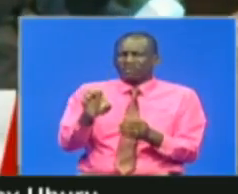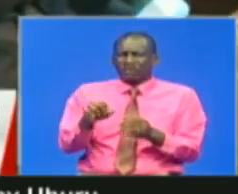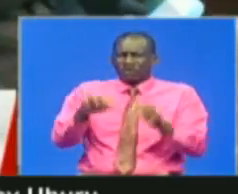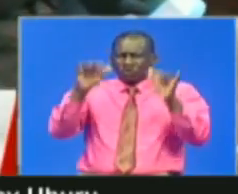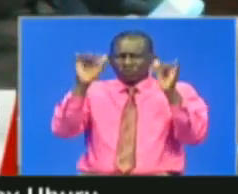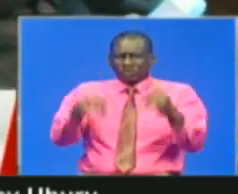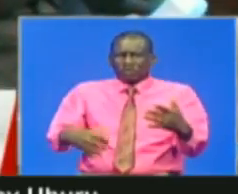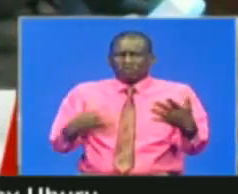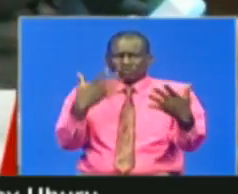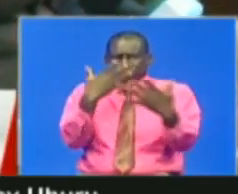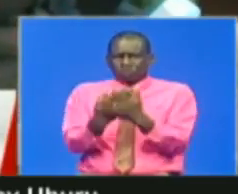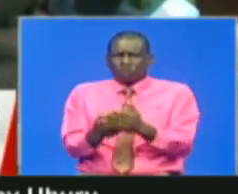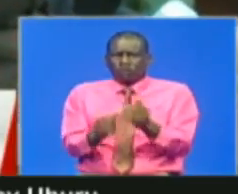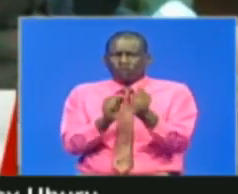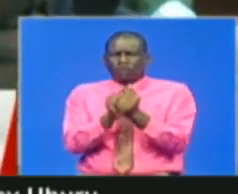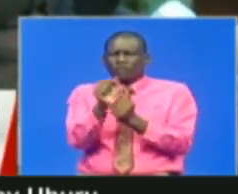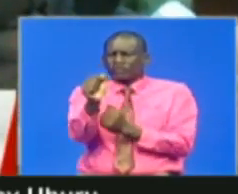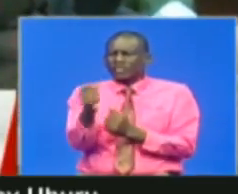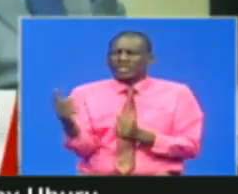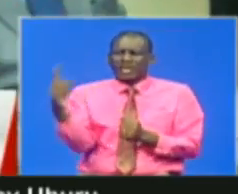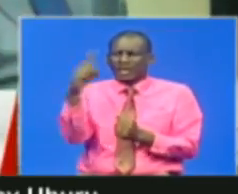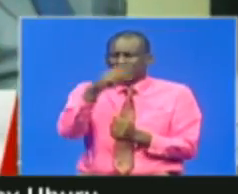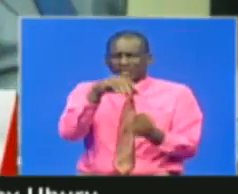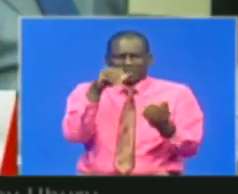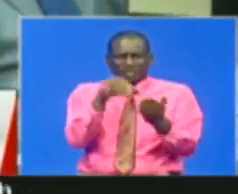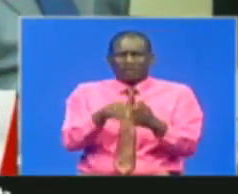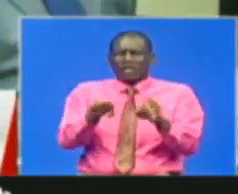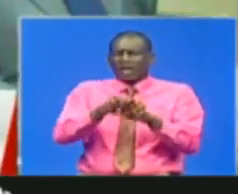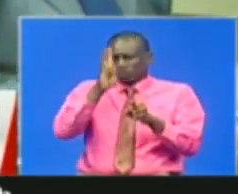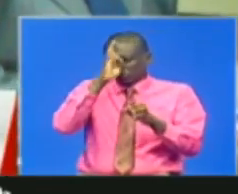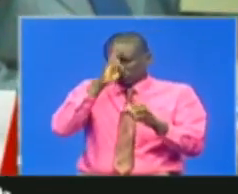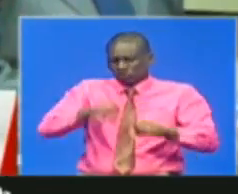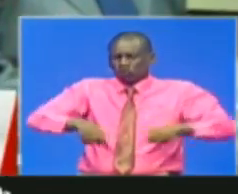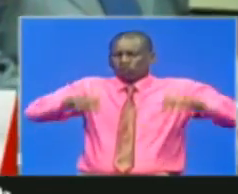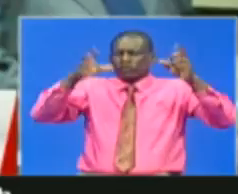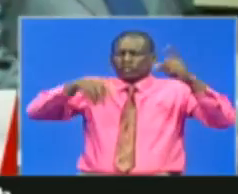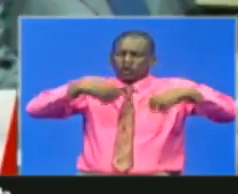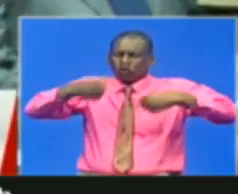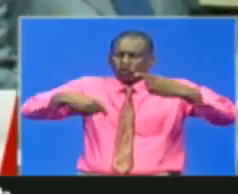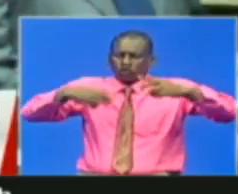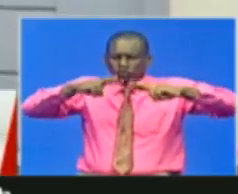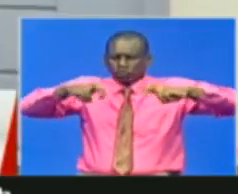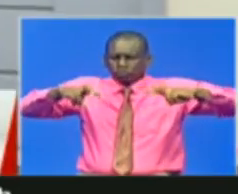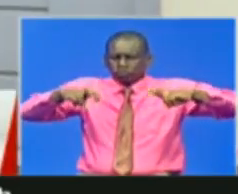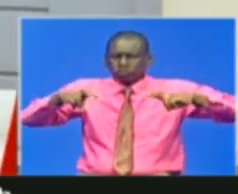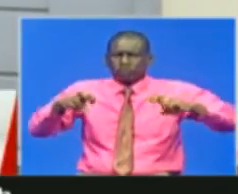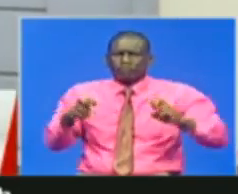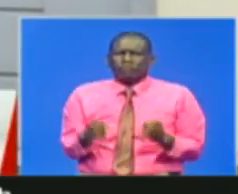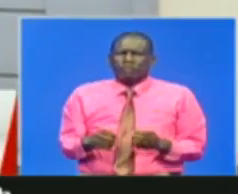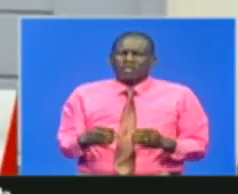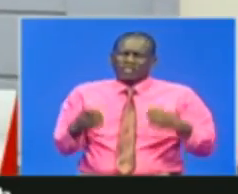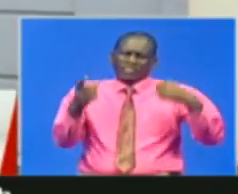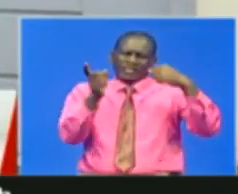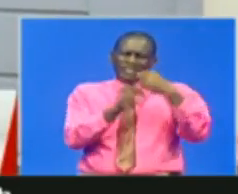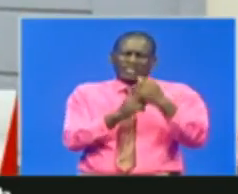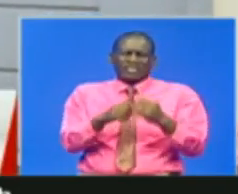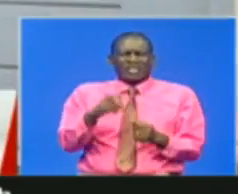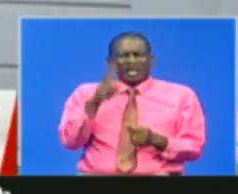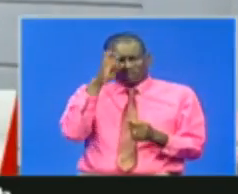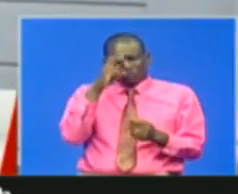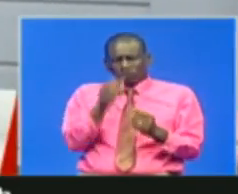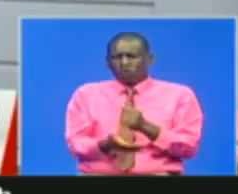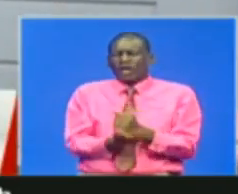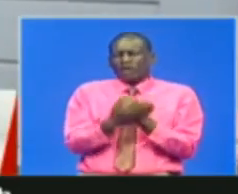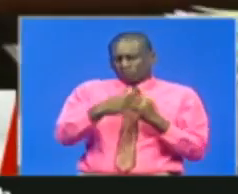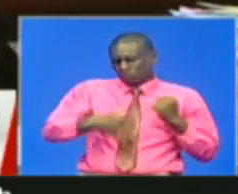in custody for 15 more days as police officers conduct investigations. The six are accused of aiding